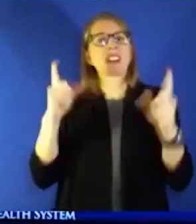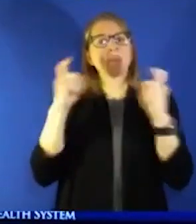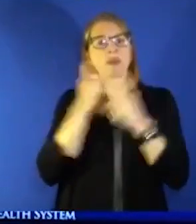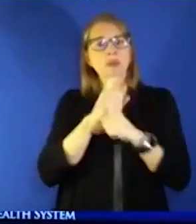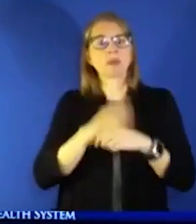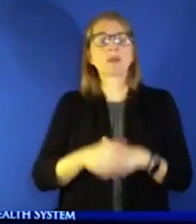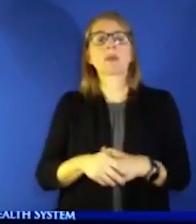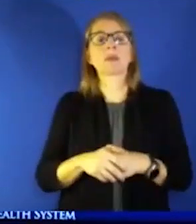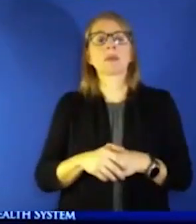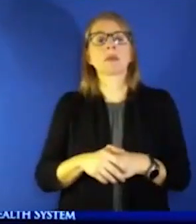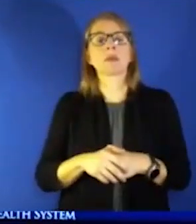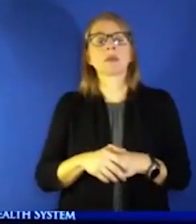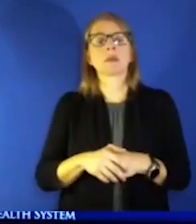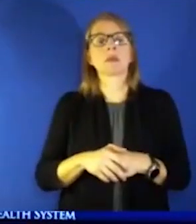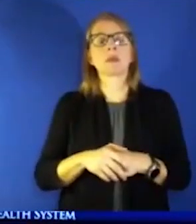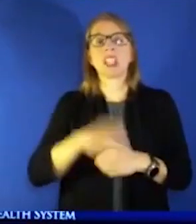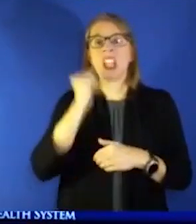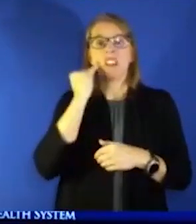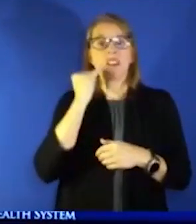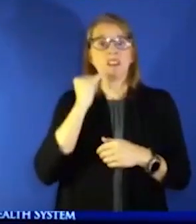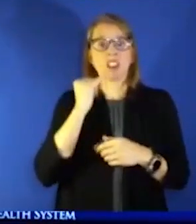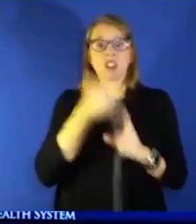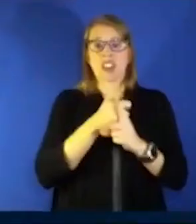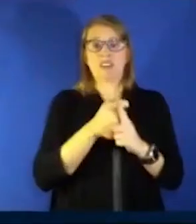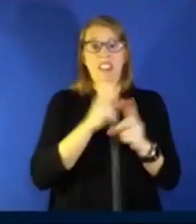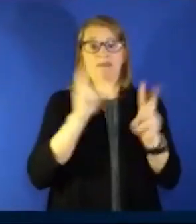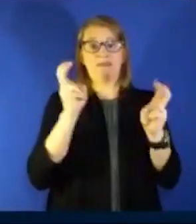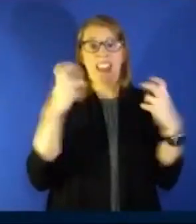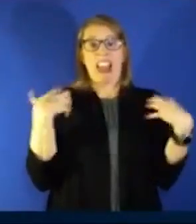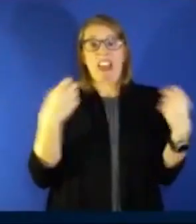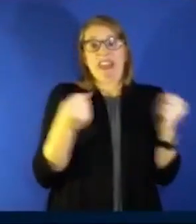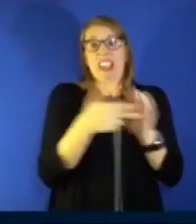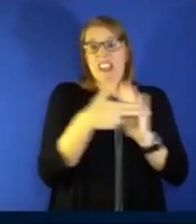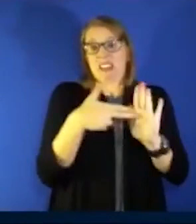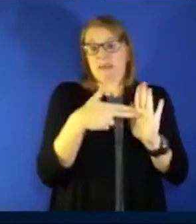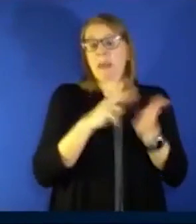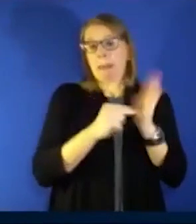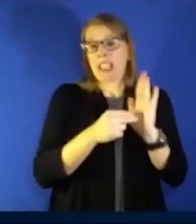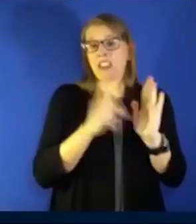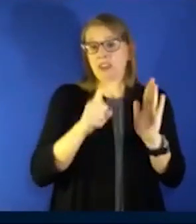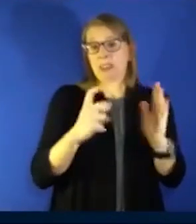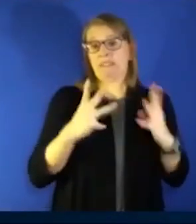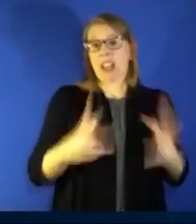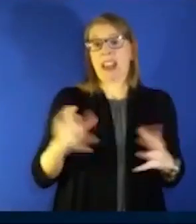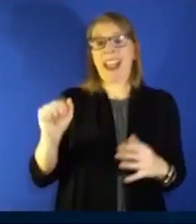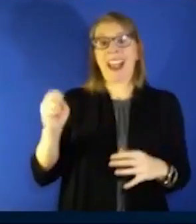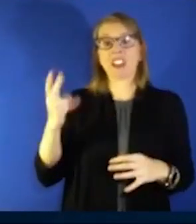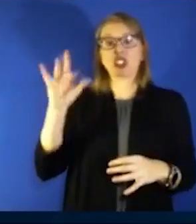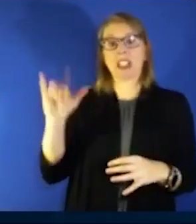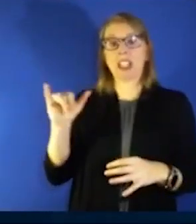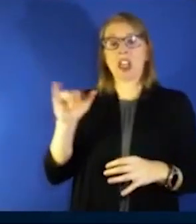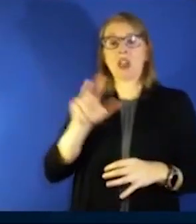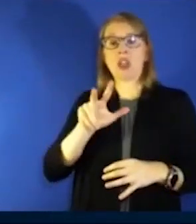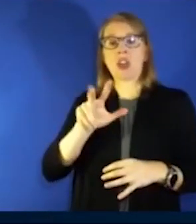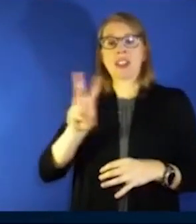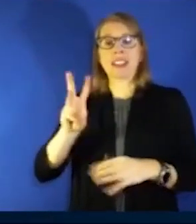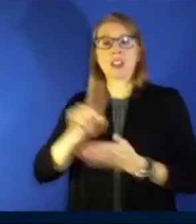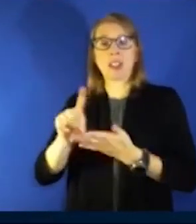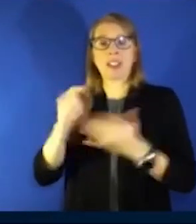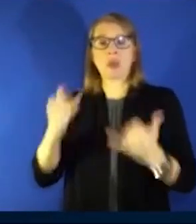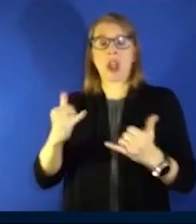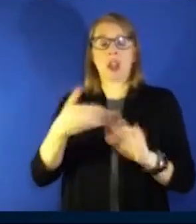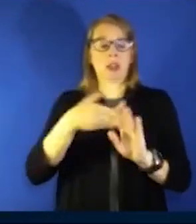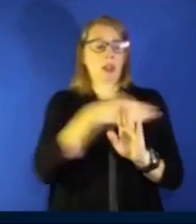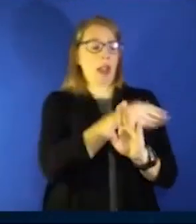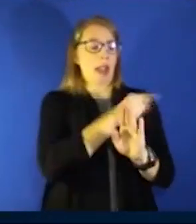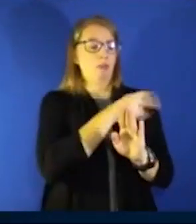other underlying conditions, is certainly reasonable. And I was just doing some math on Ashley because she says she's 36 weeks today, got her shot back in April, so she